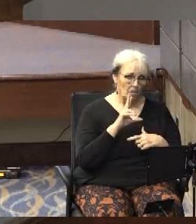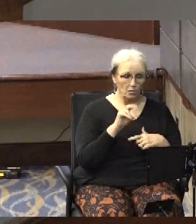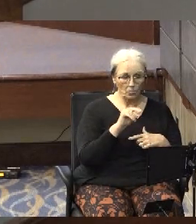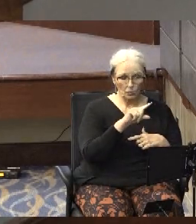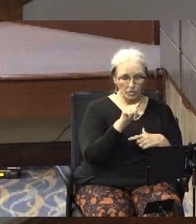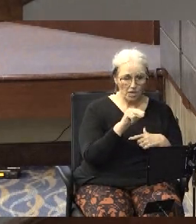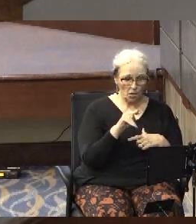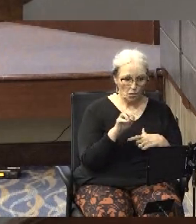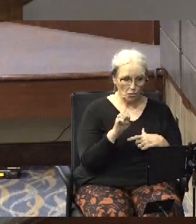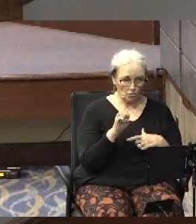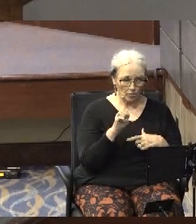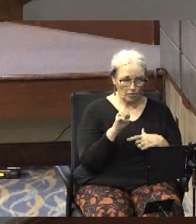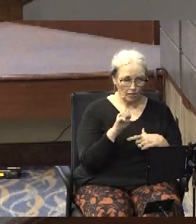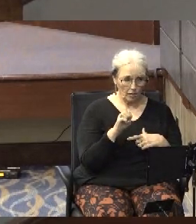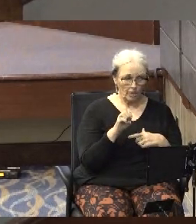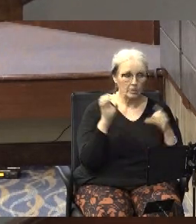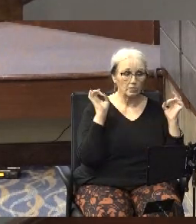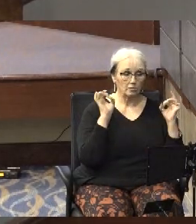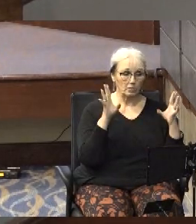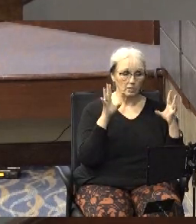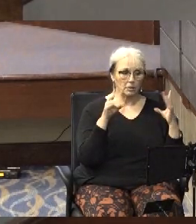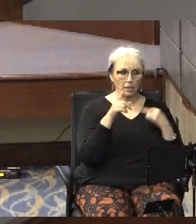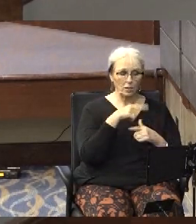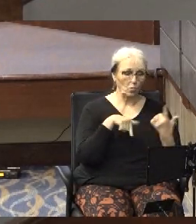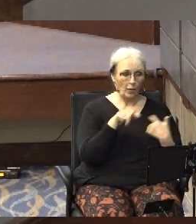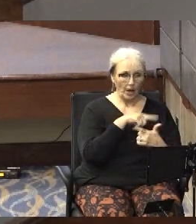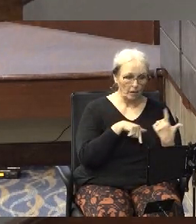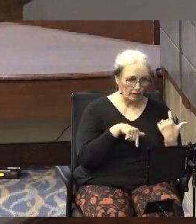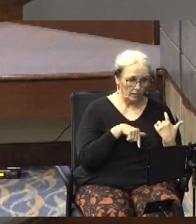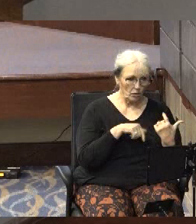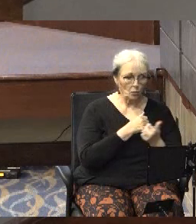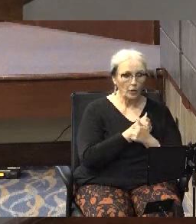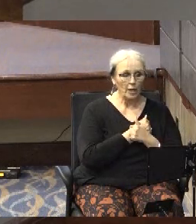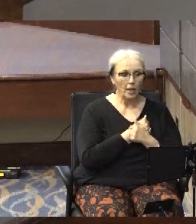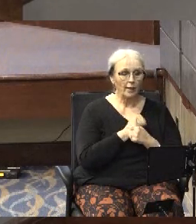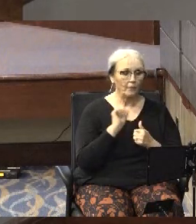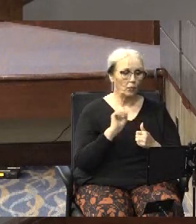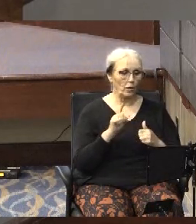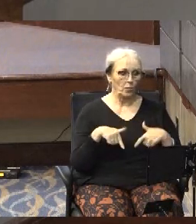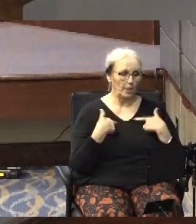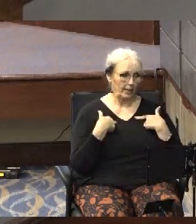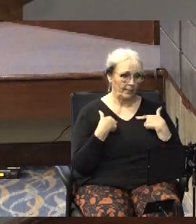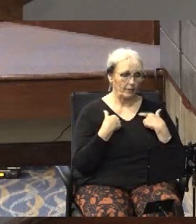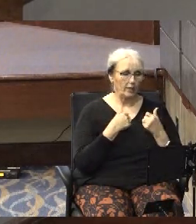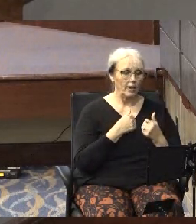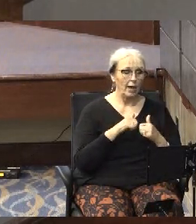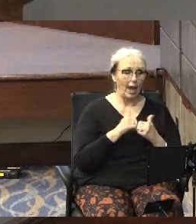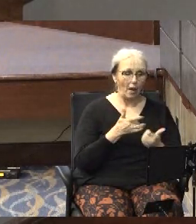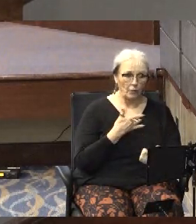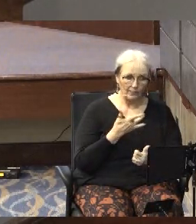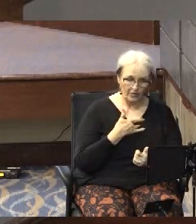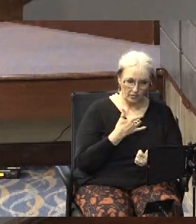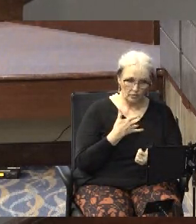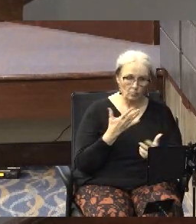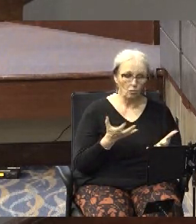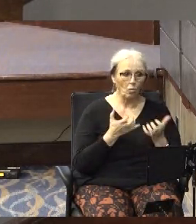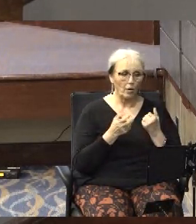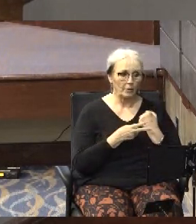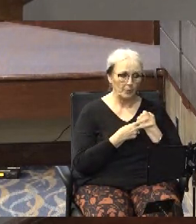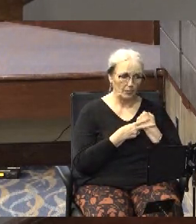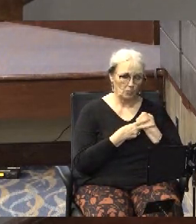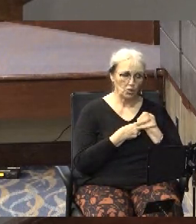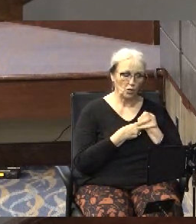there, and it's a nightmare getting around there. We love our neighborhood, we love the feel of the neighborhood, and we want it to be